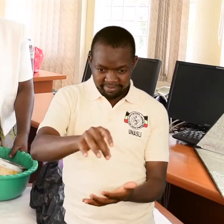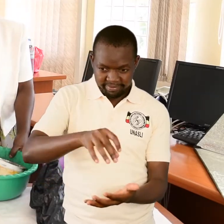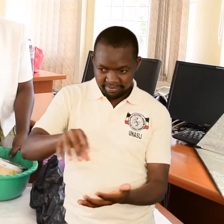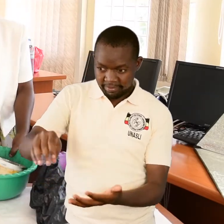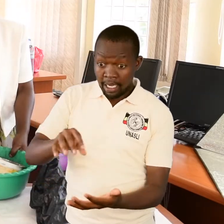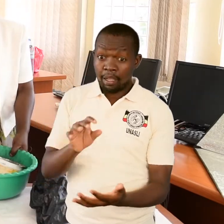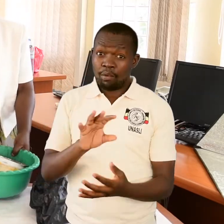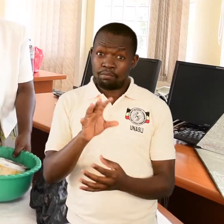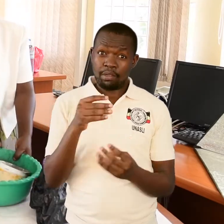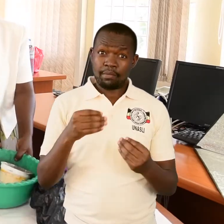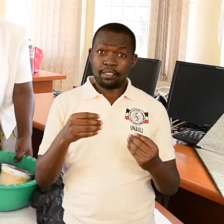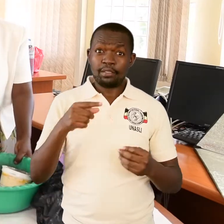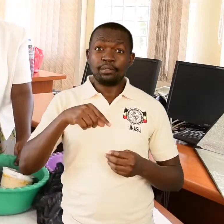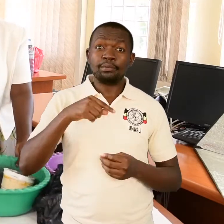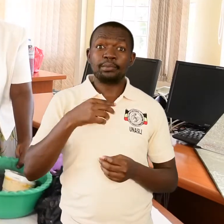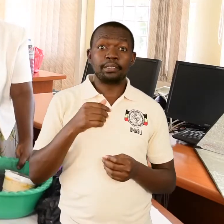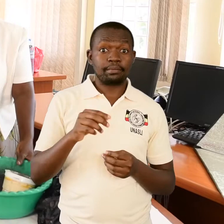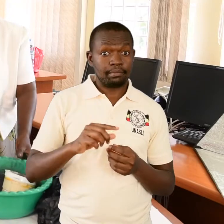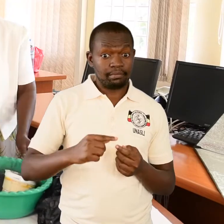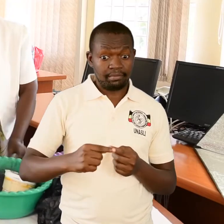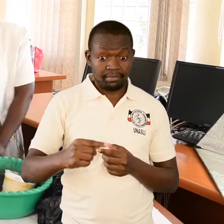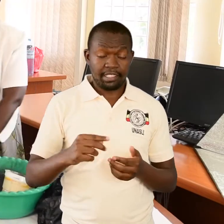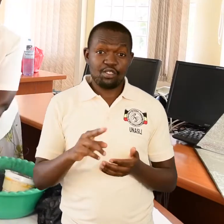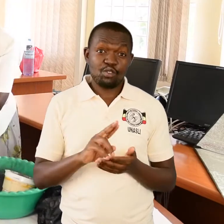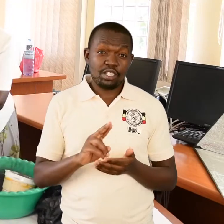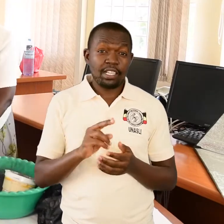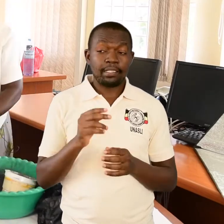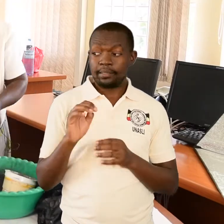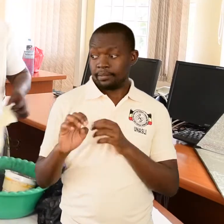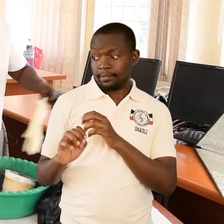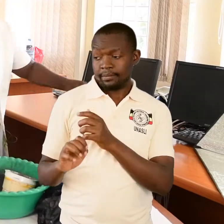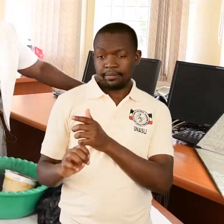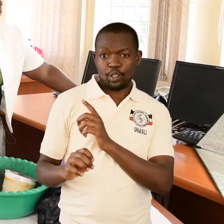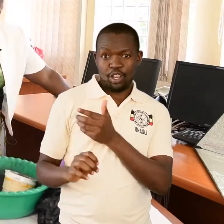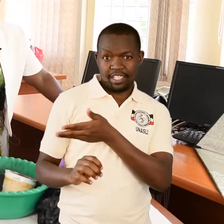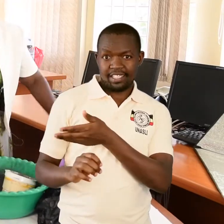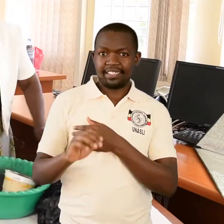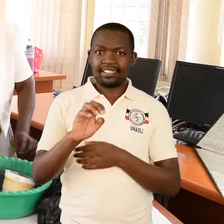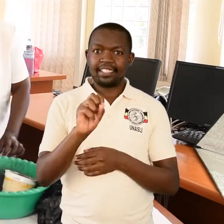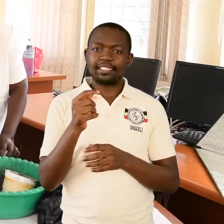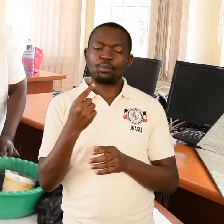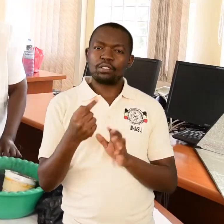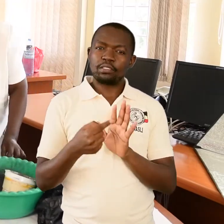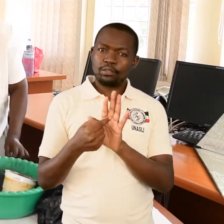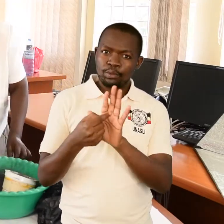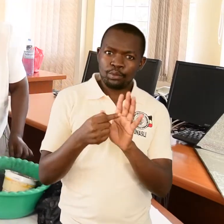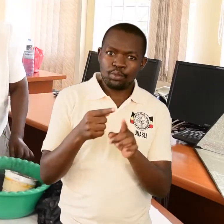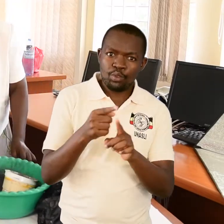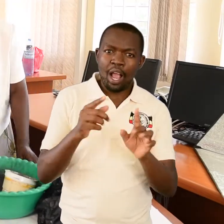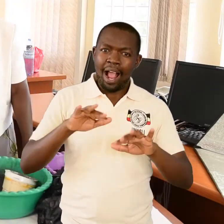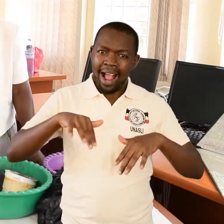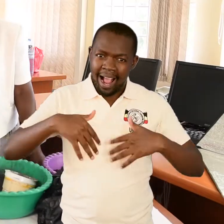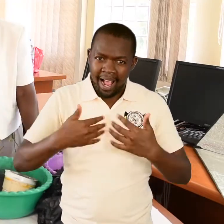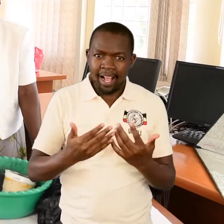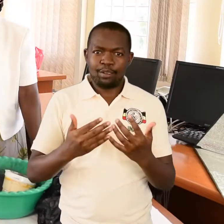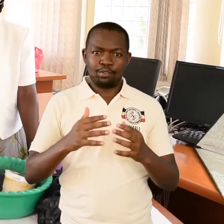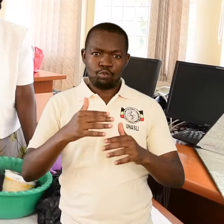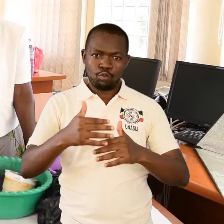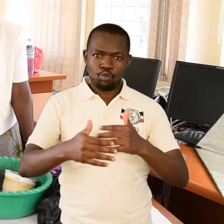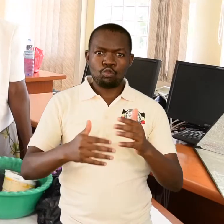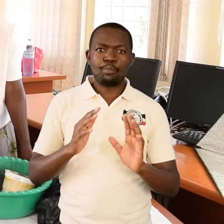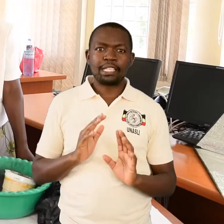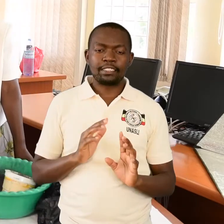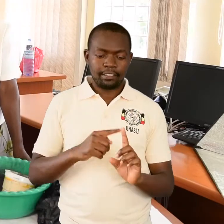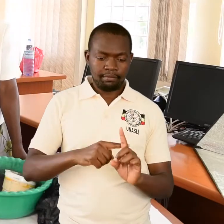you are going to use, Esther has just been demonstrating to you how to mix, to make a